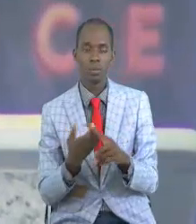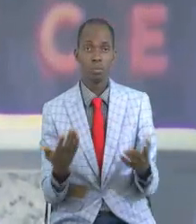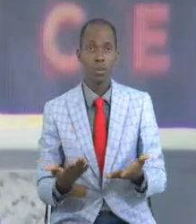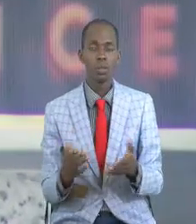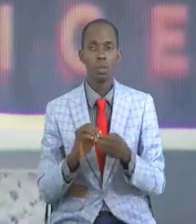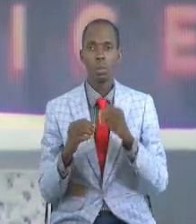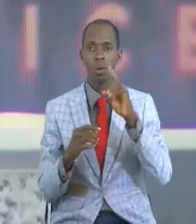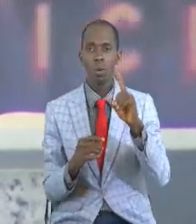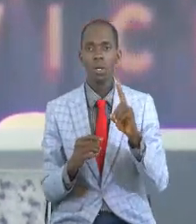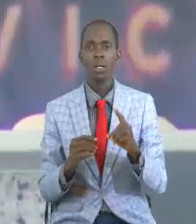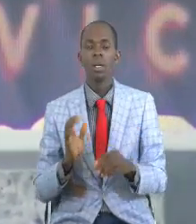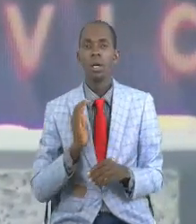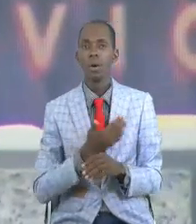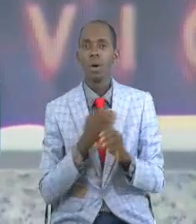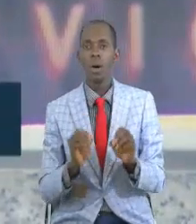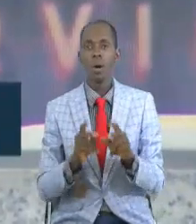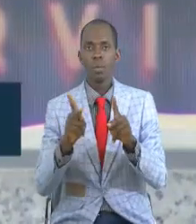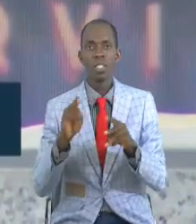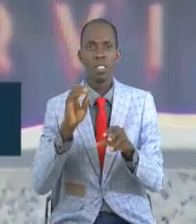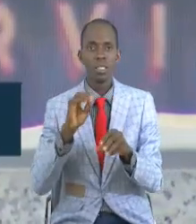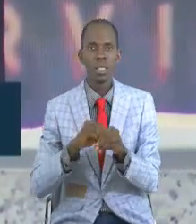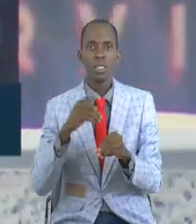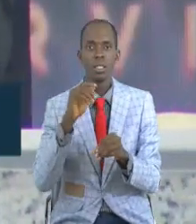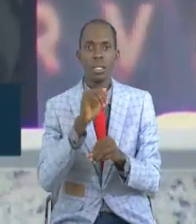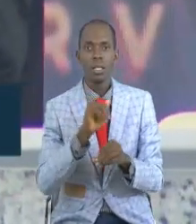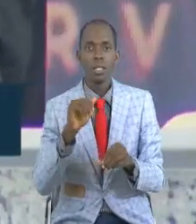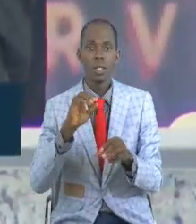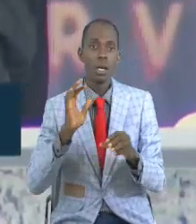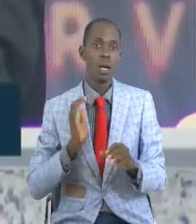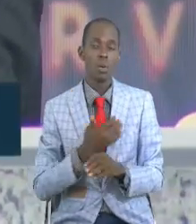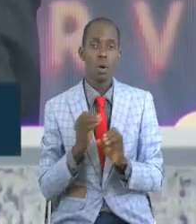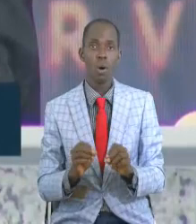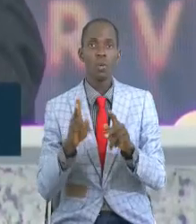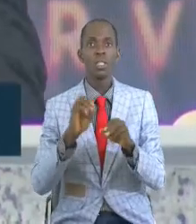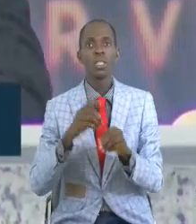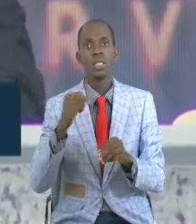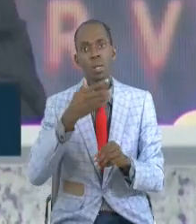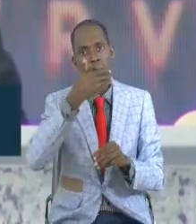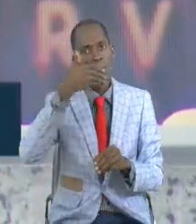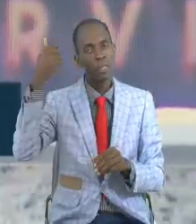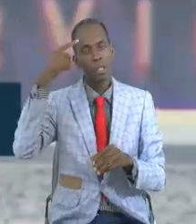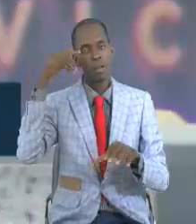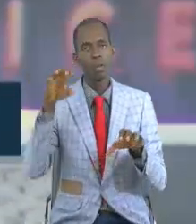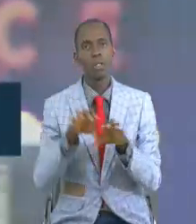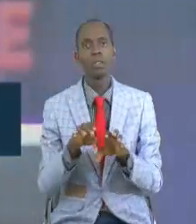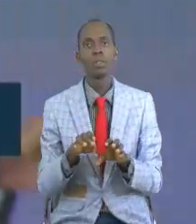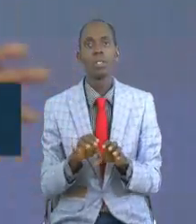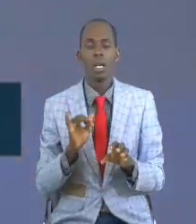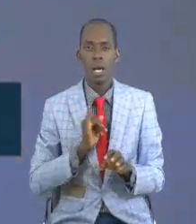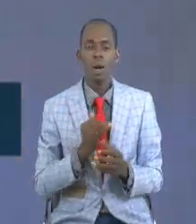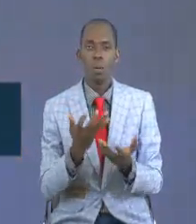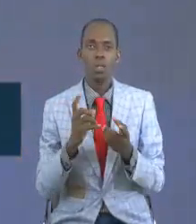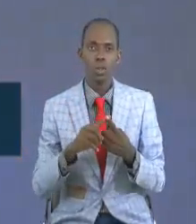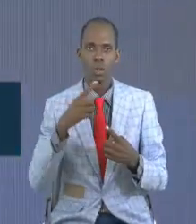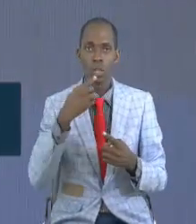our privilege in the better covenant. Our privilege in the better covenant. I'd like to say